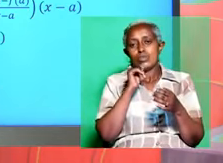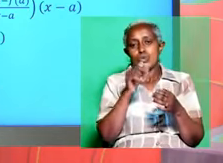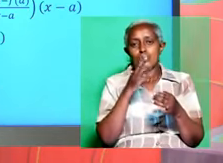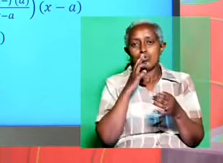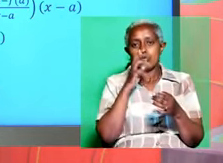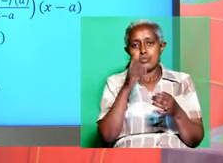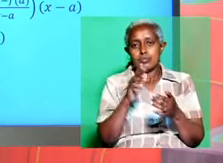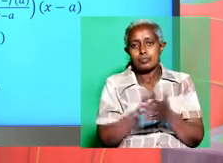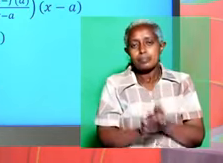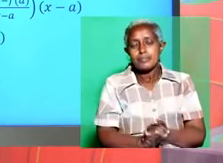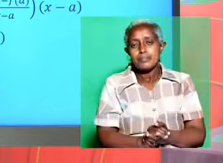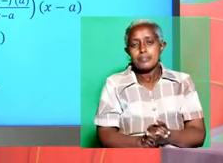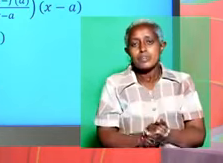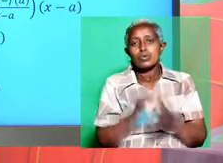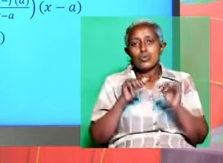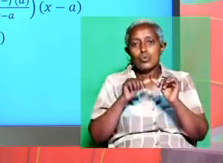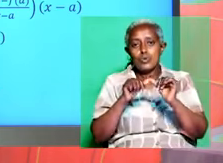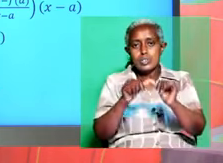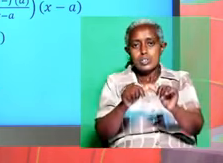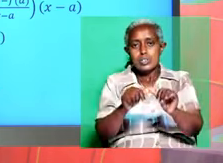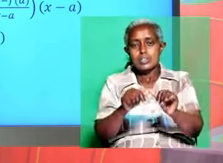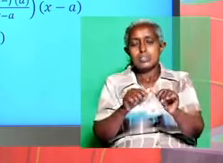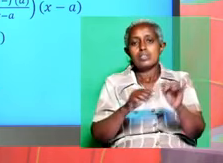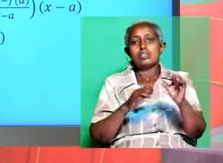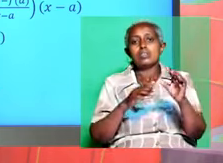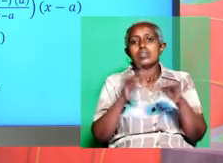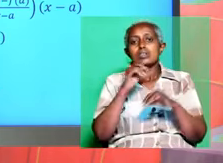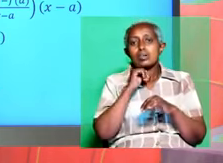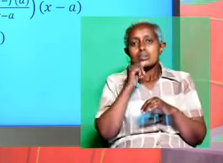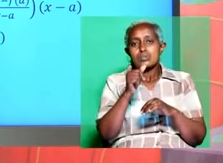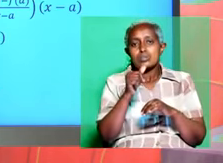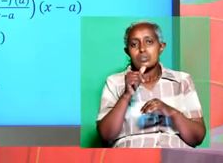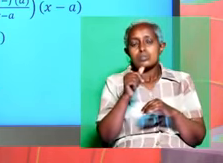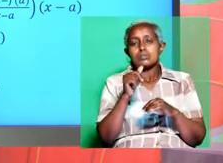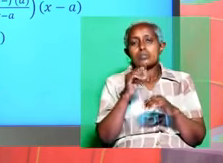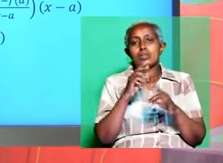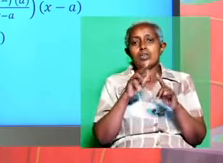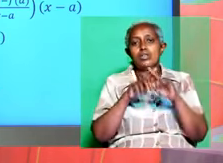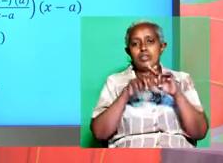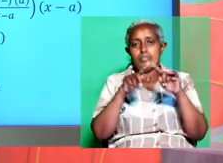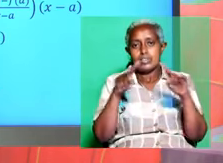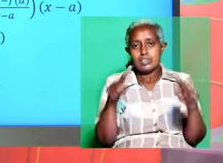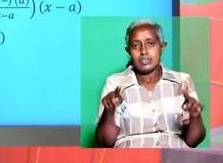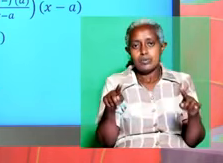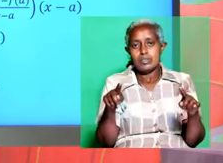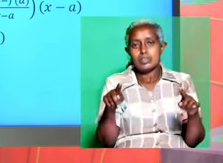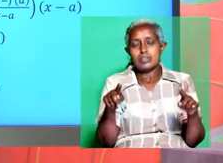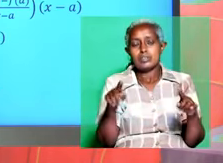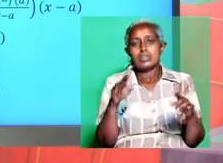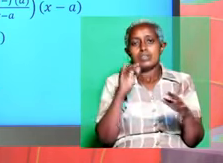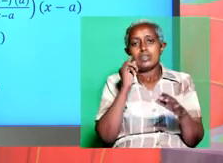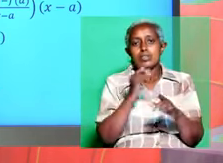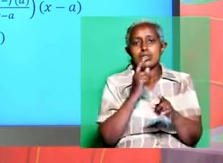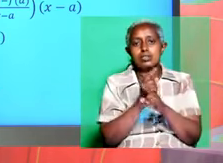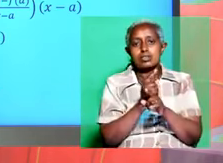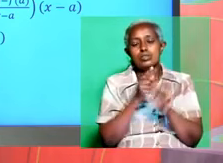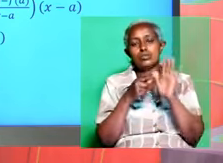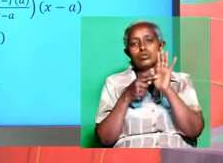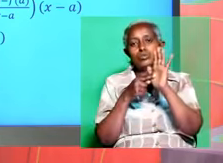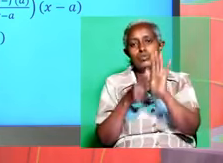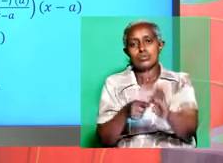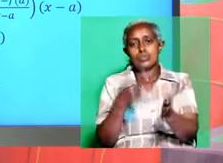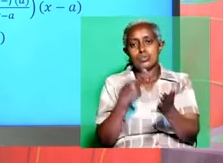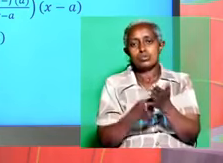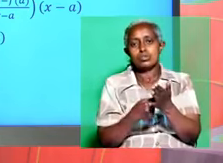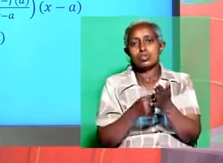true. Continuity does not imply differentiability. I can just show you